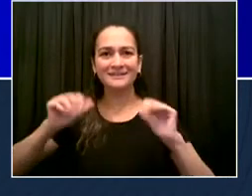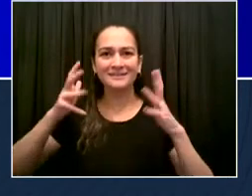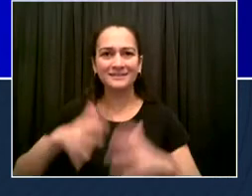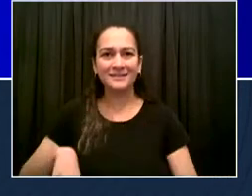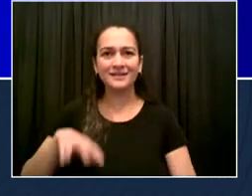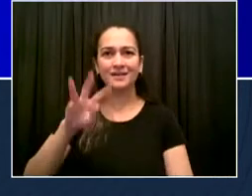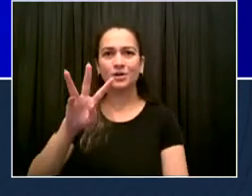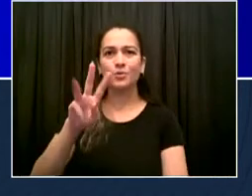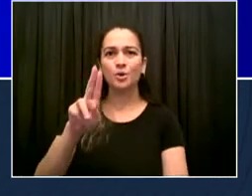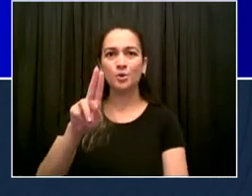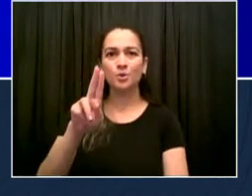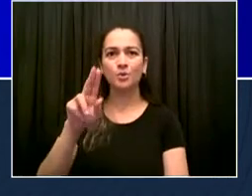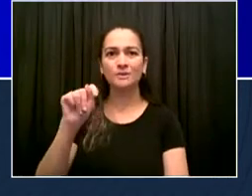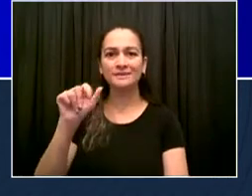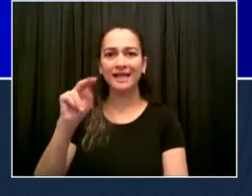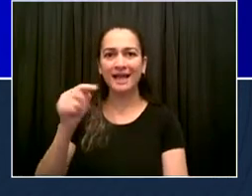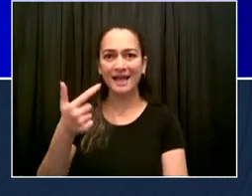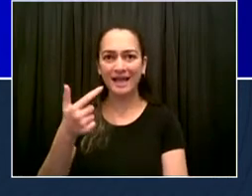yesterday.